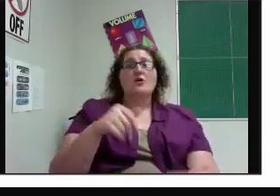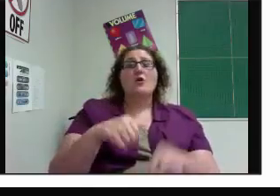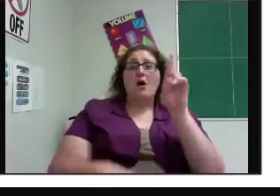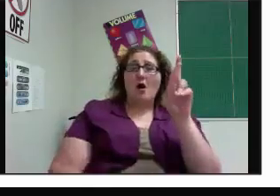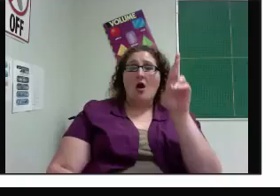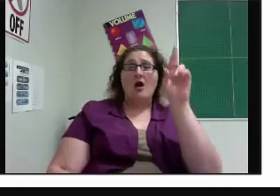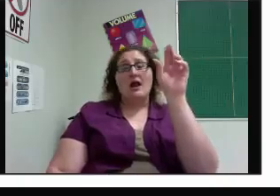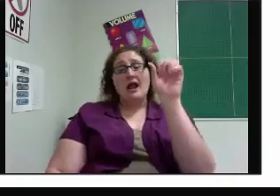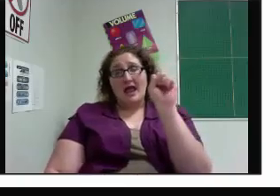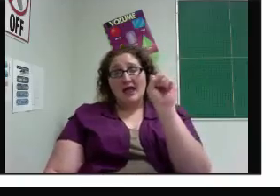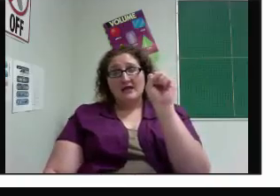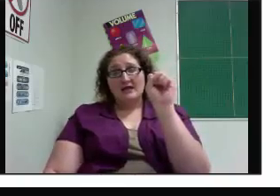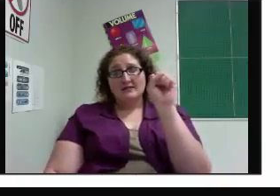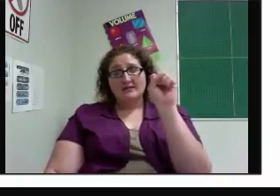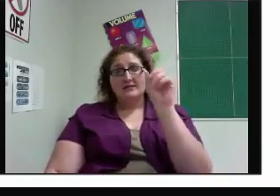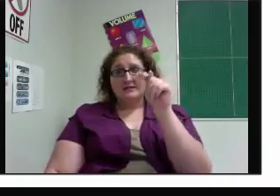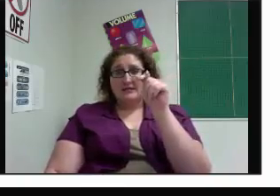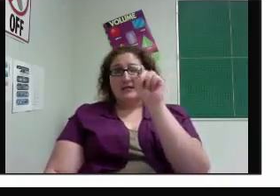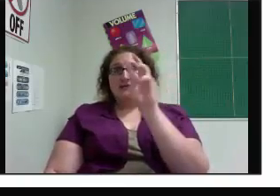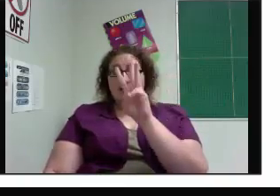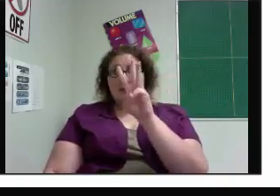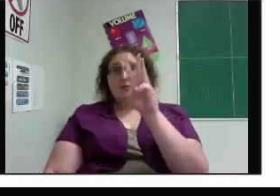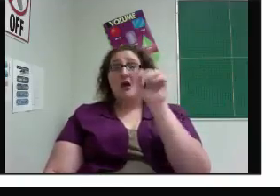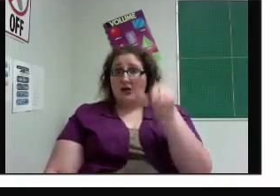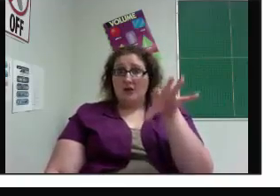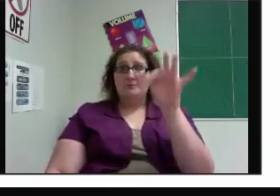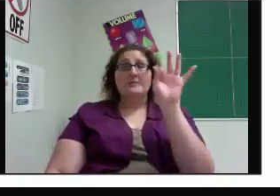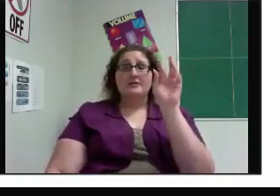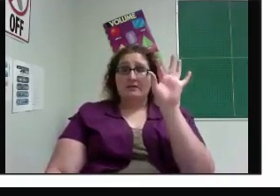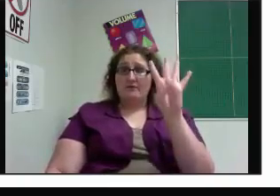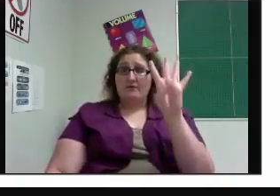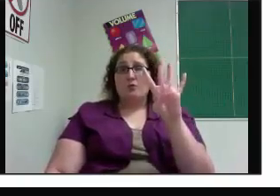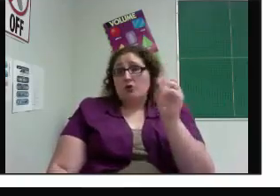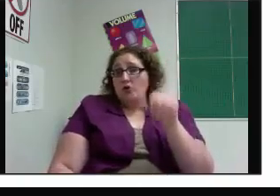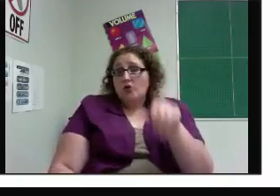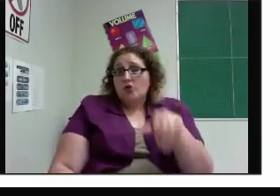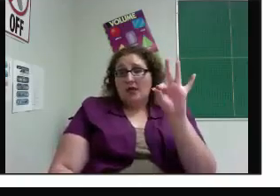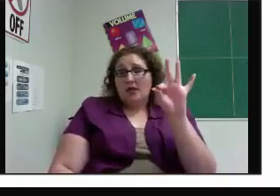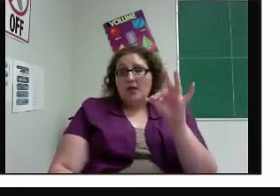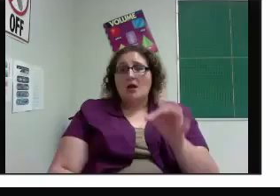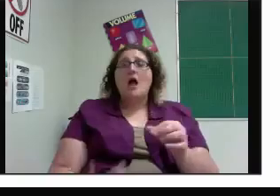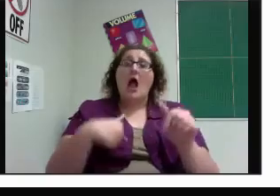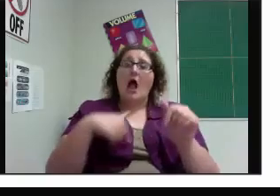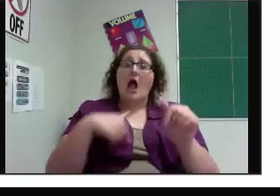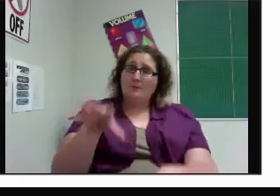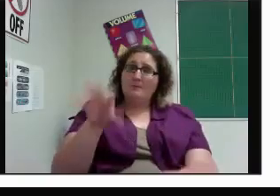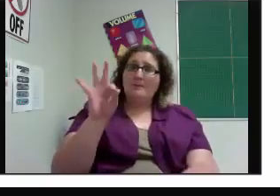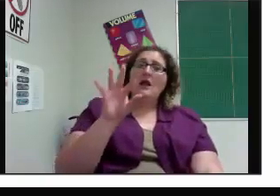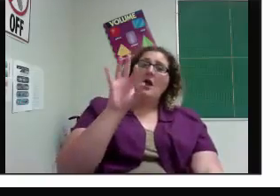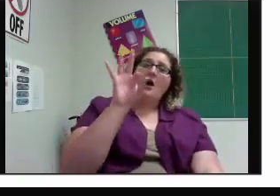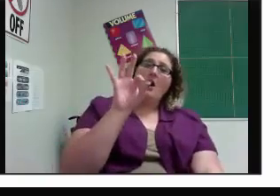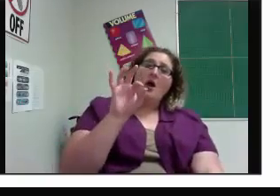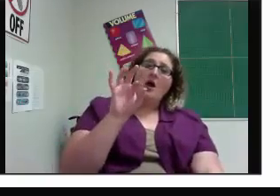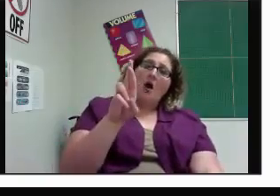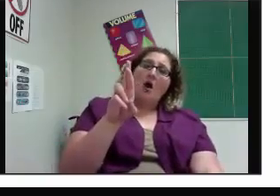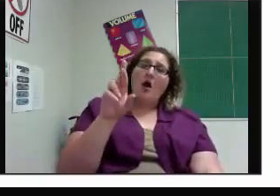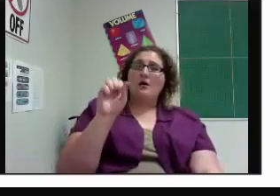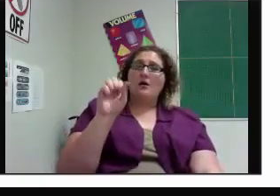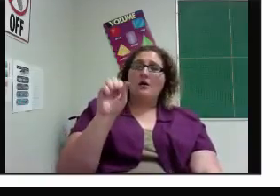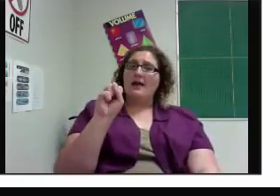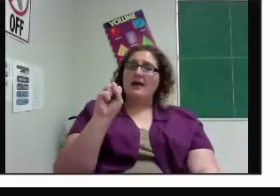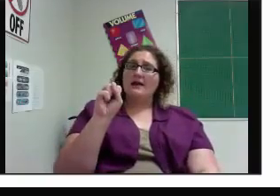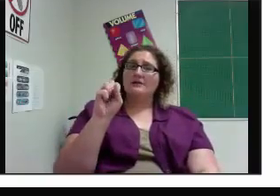S, T, W. I could choose those 4 points. I could choose R, S,